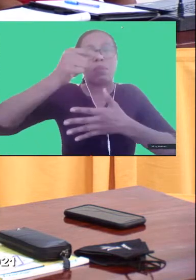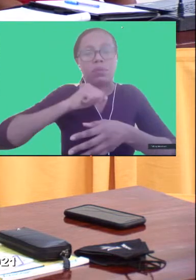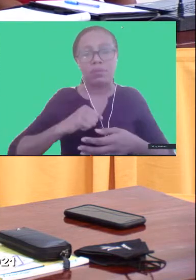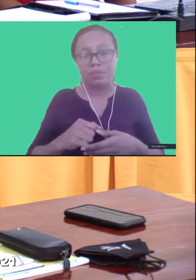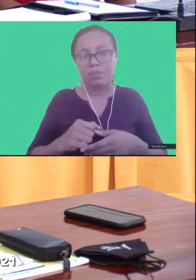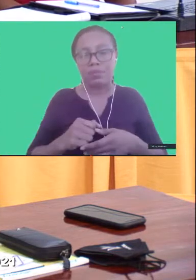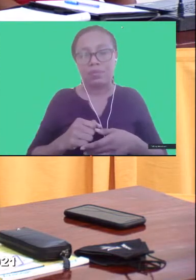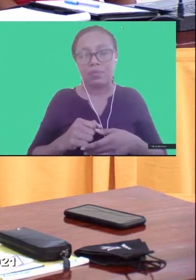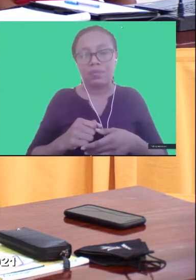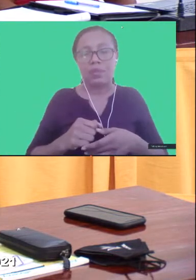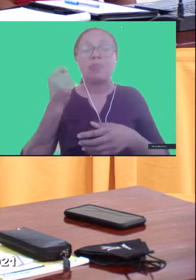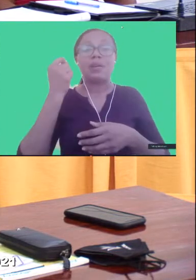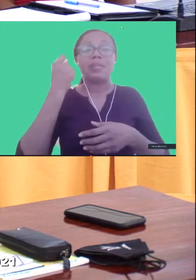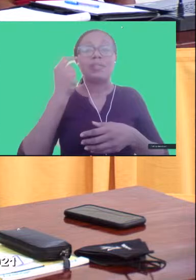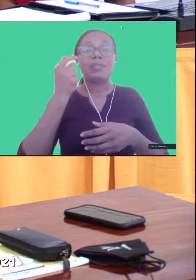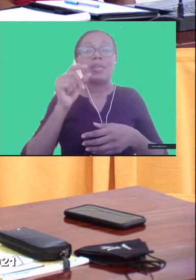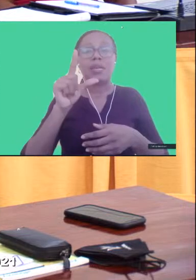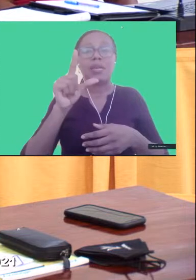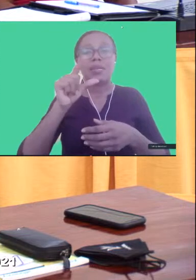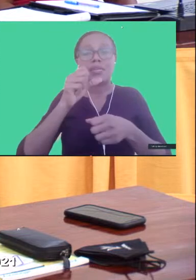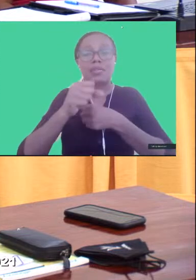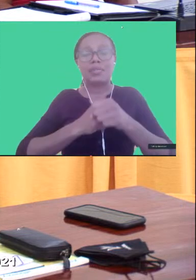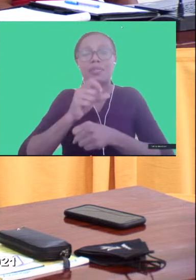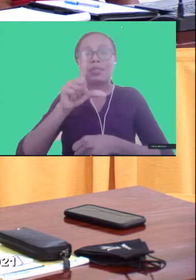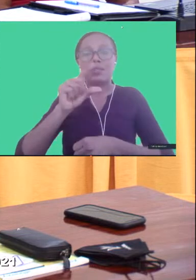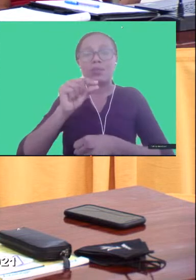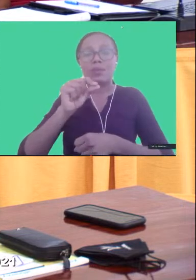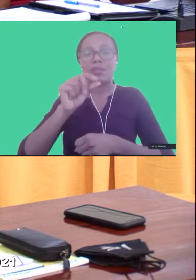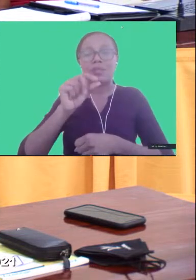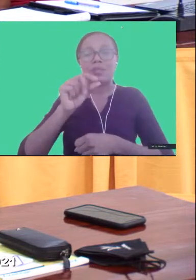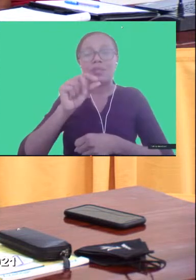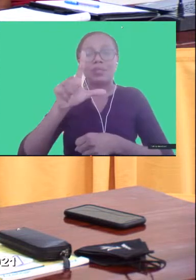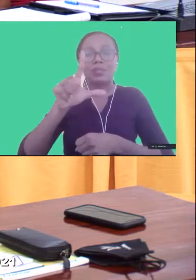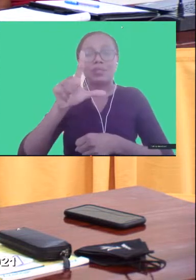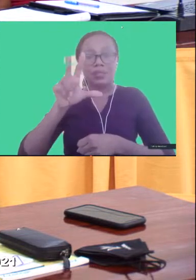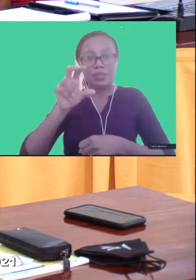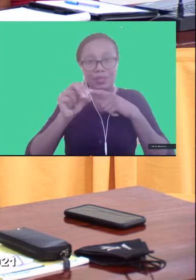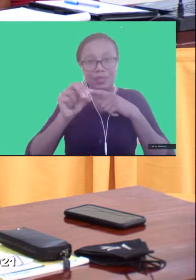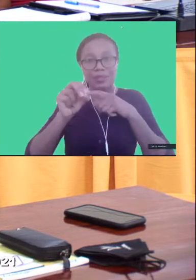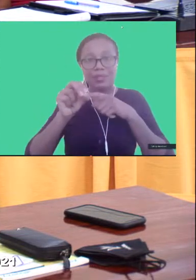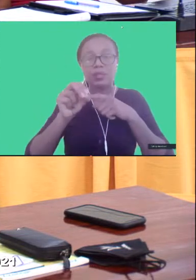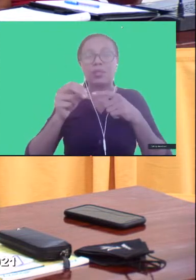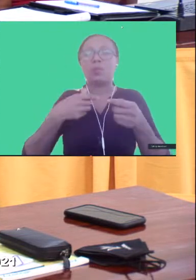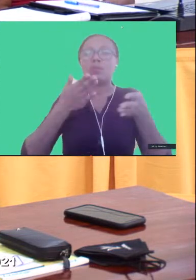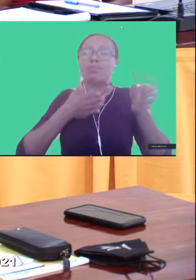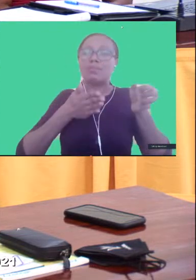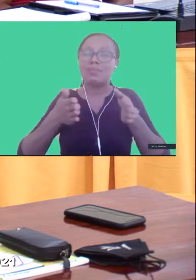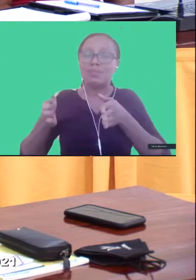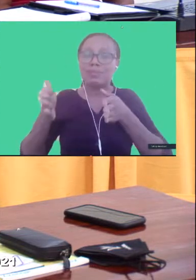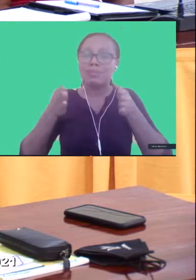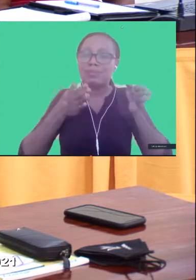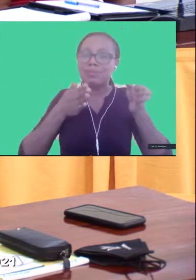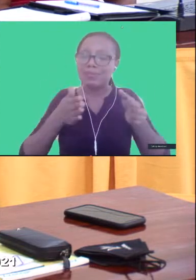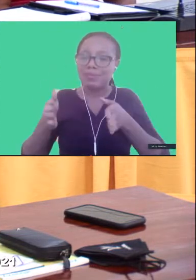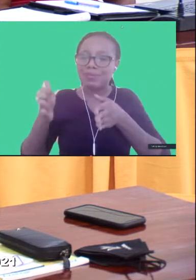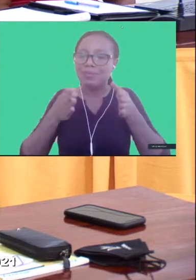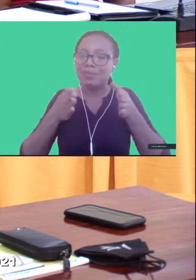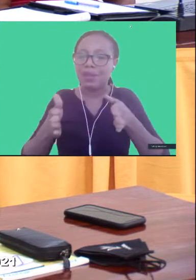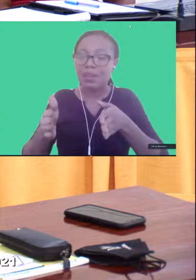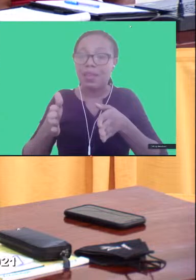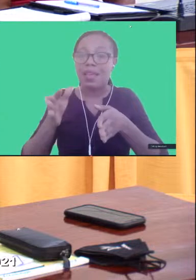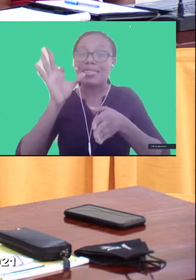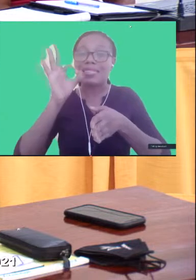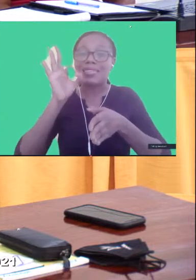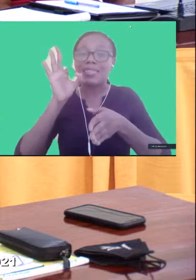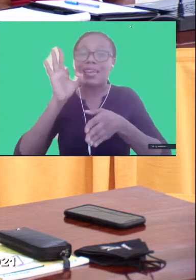it gives a planning window for the country of 9 years from where we are now, for us to move all of our business